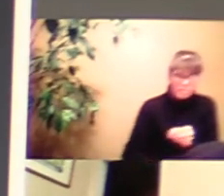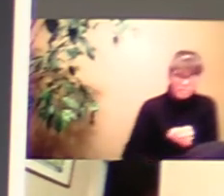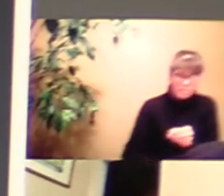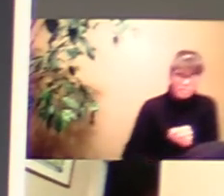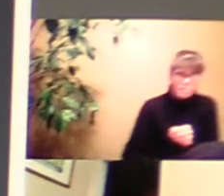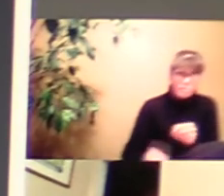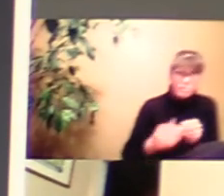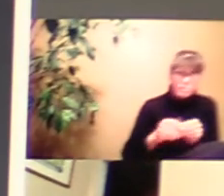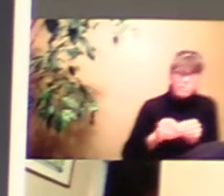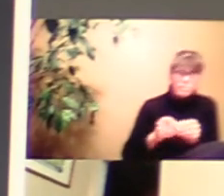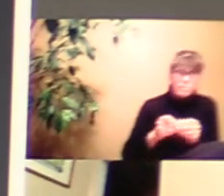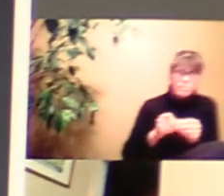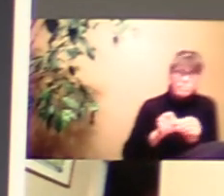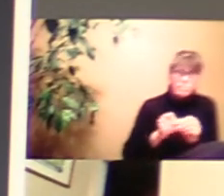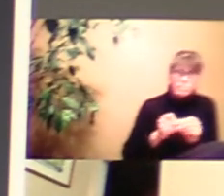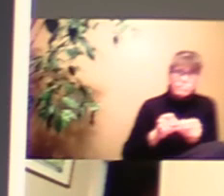Well, they are, but...